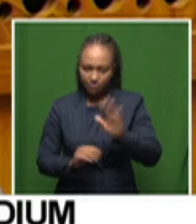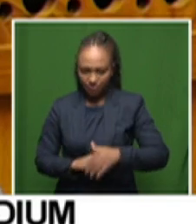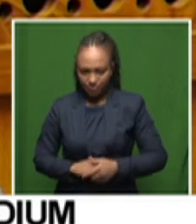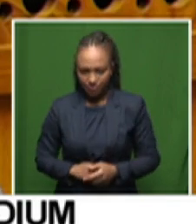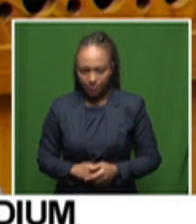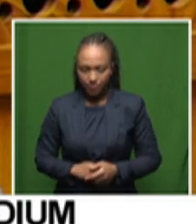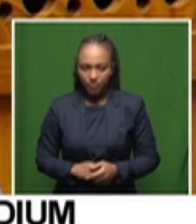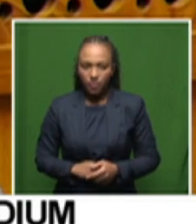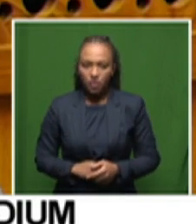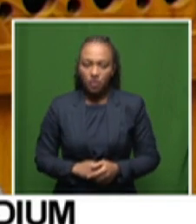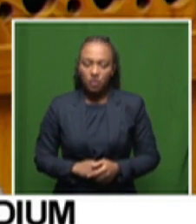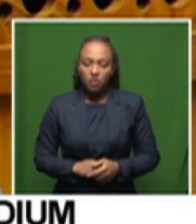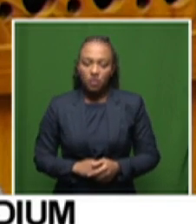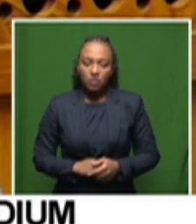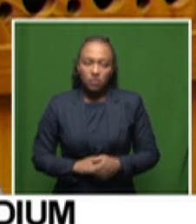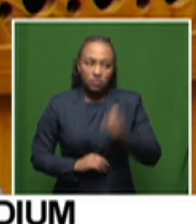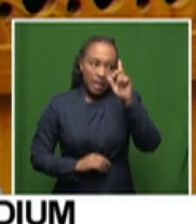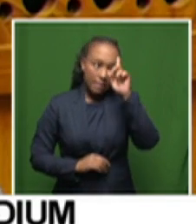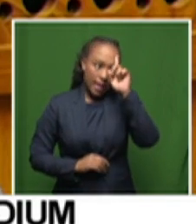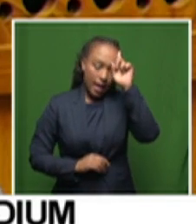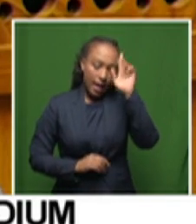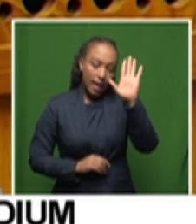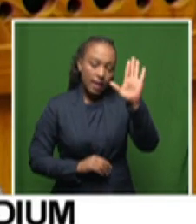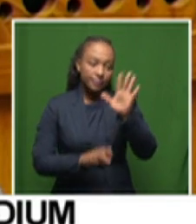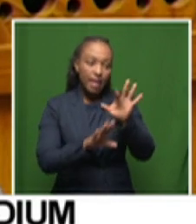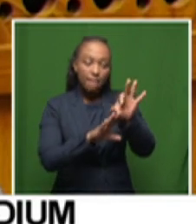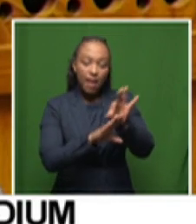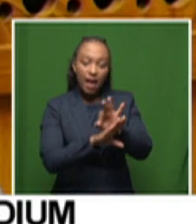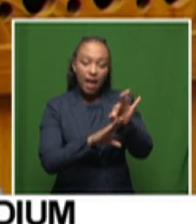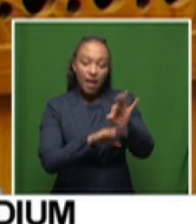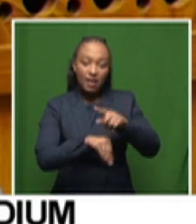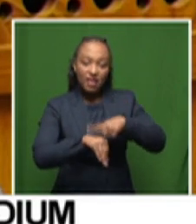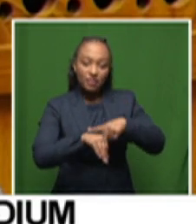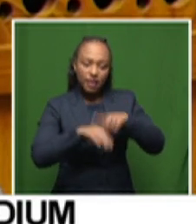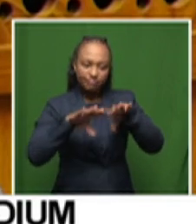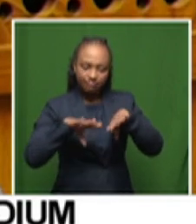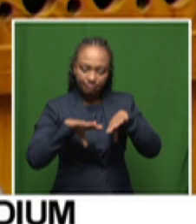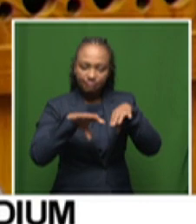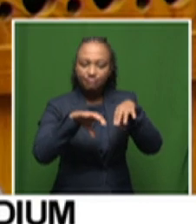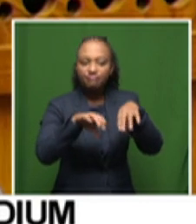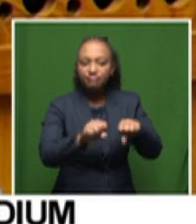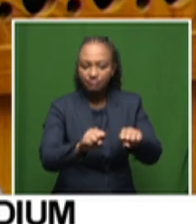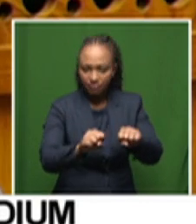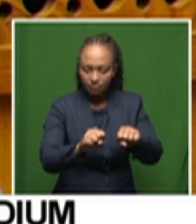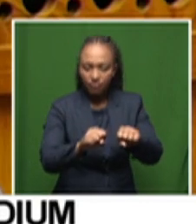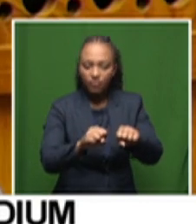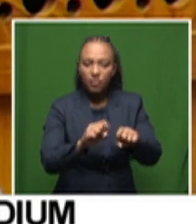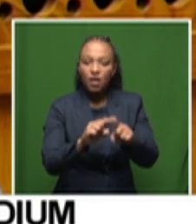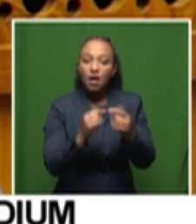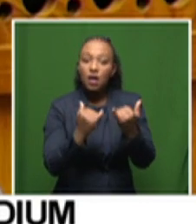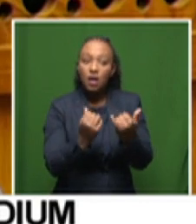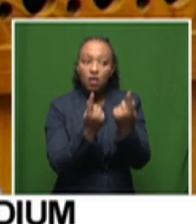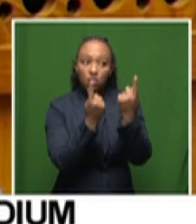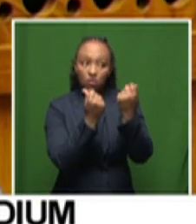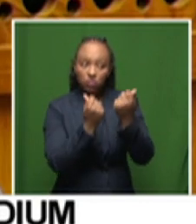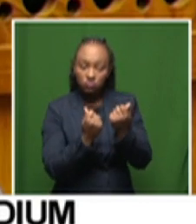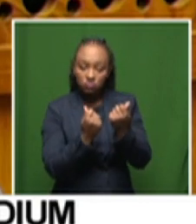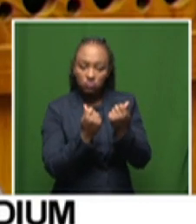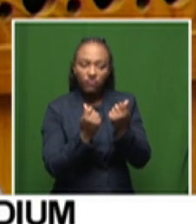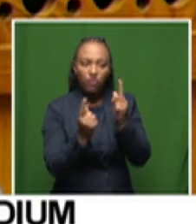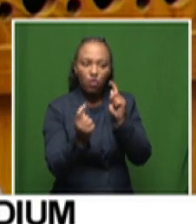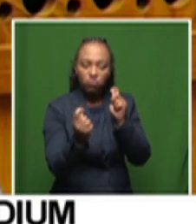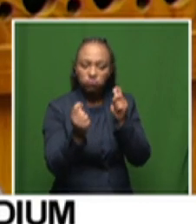His plan for the country's first democratic administration committed us to fiscal